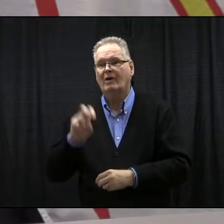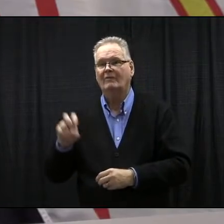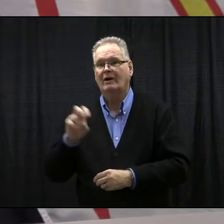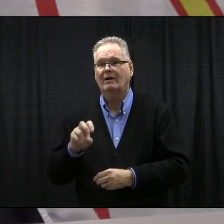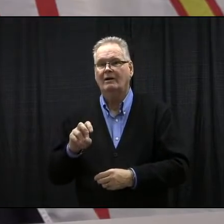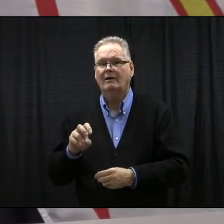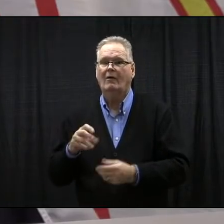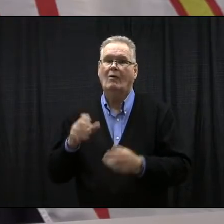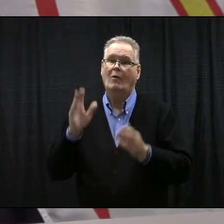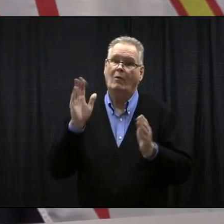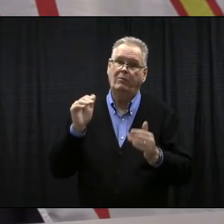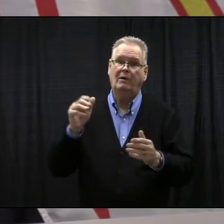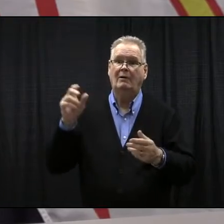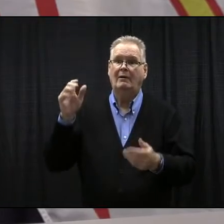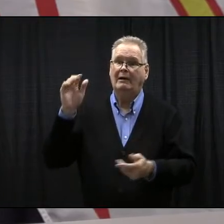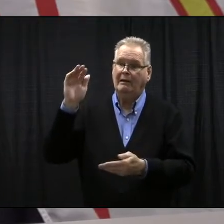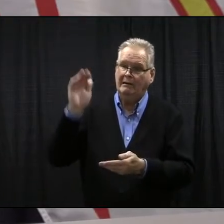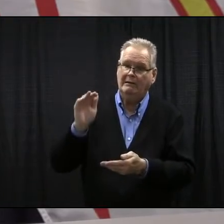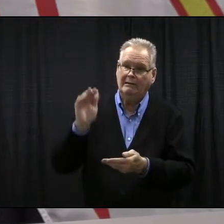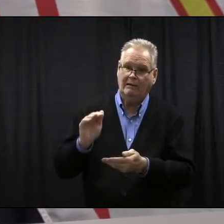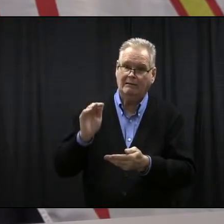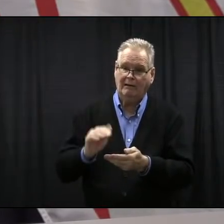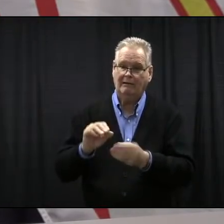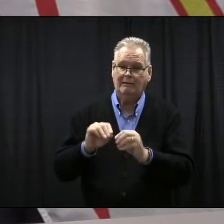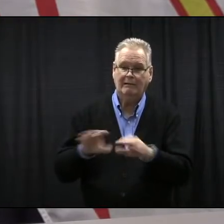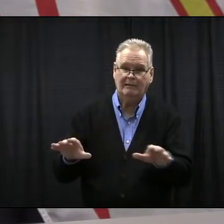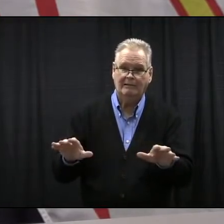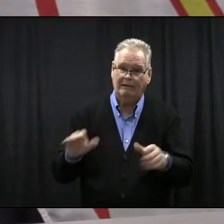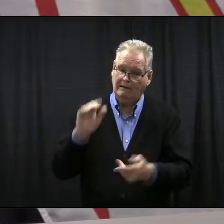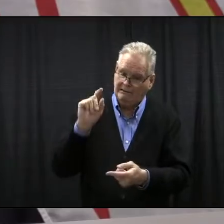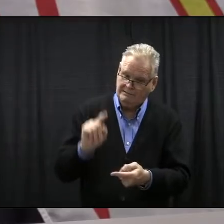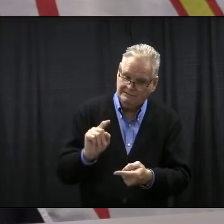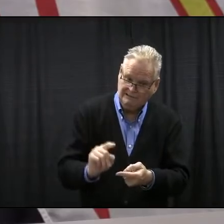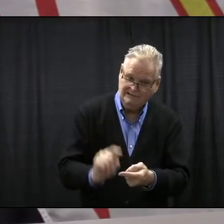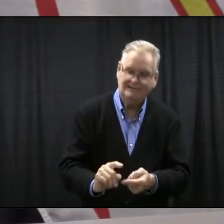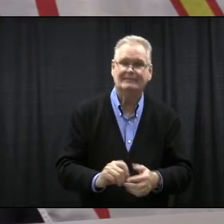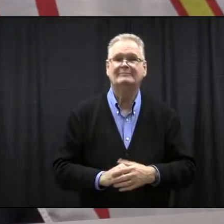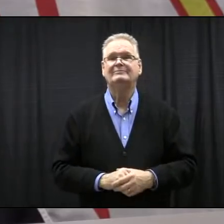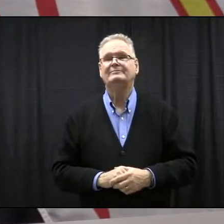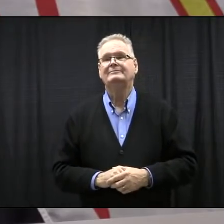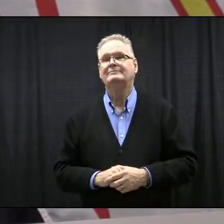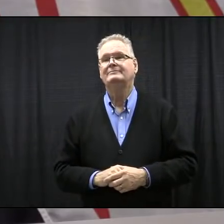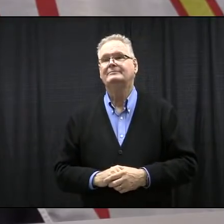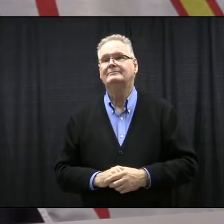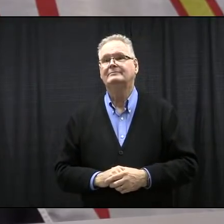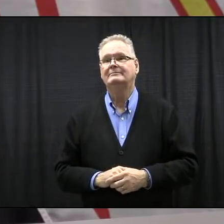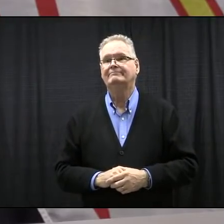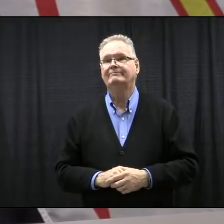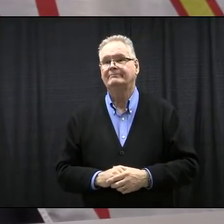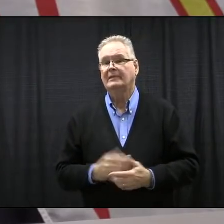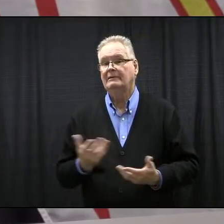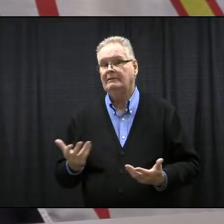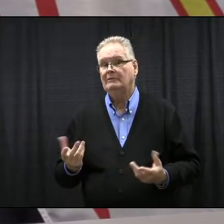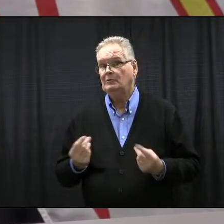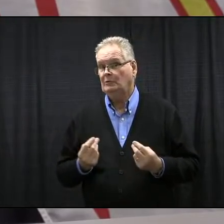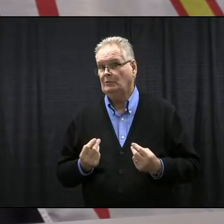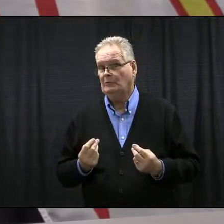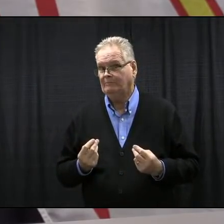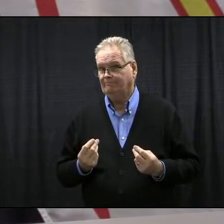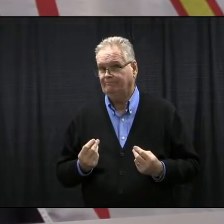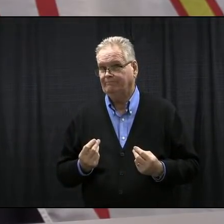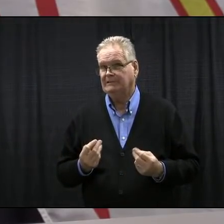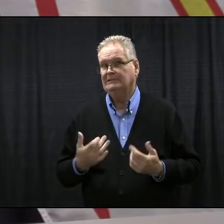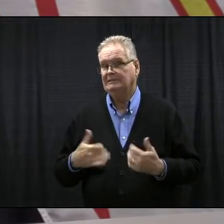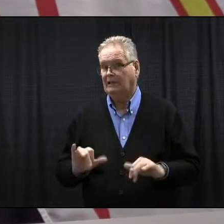going to be most at risk for being positive, it's going to be those travelers who are coming in, and the majority of those are vaccinated as well. So